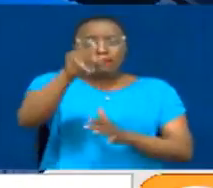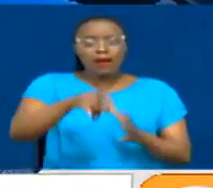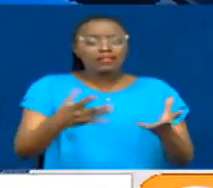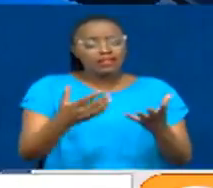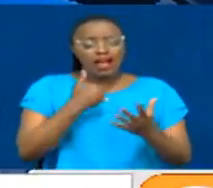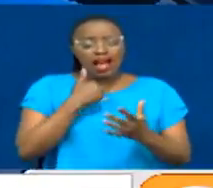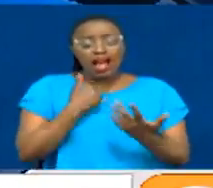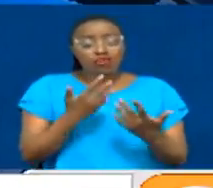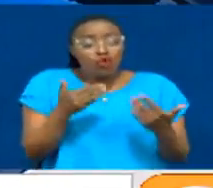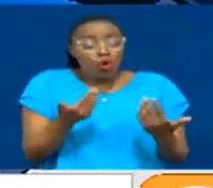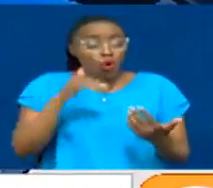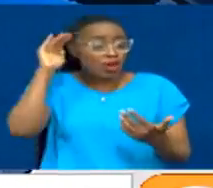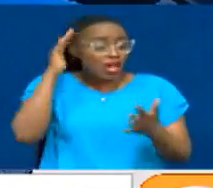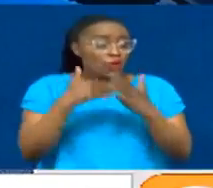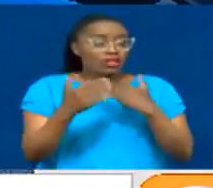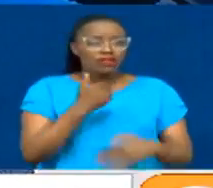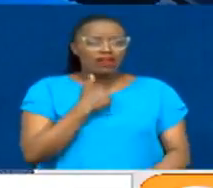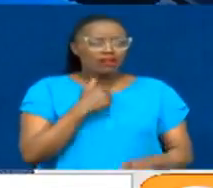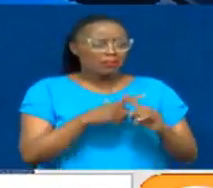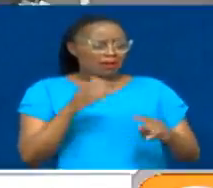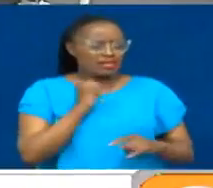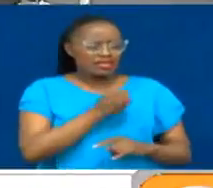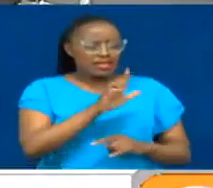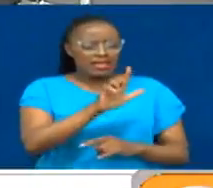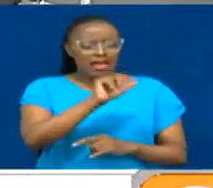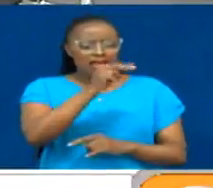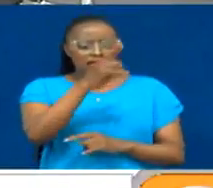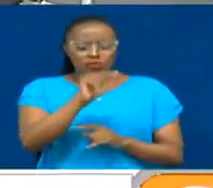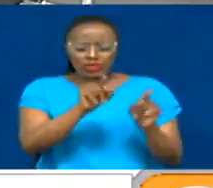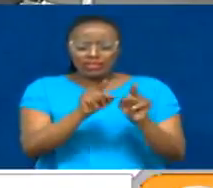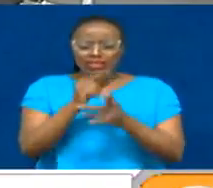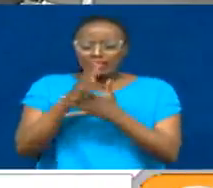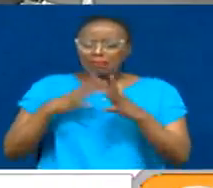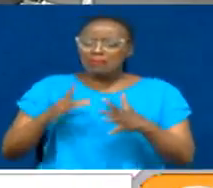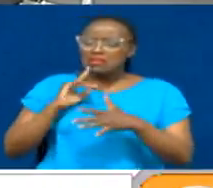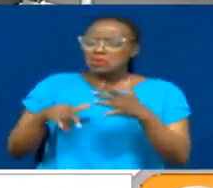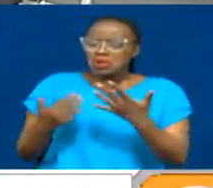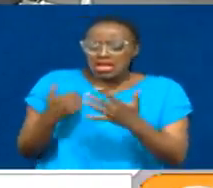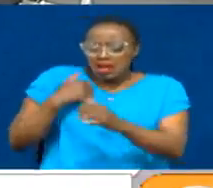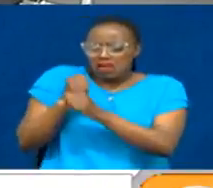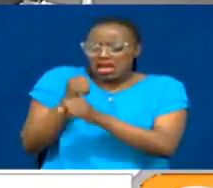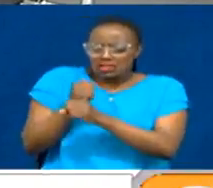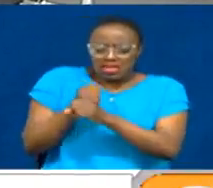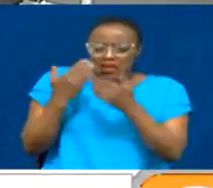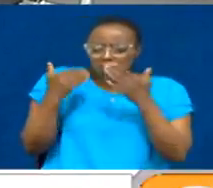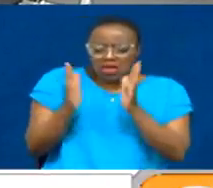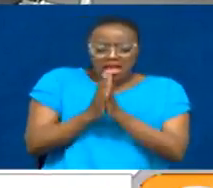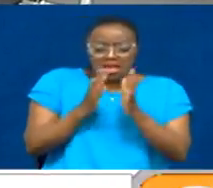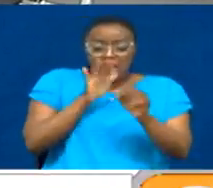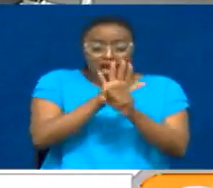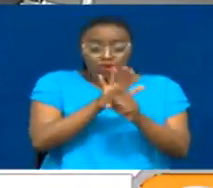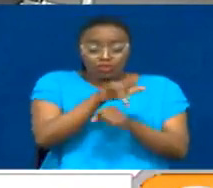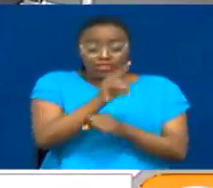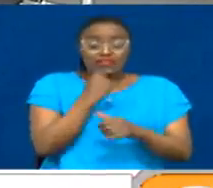to go through or hear what has happened. But even with Senator Linturi's apology, some would argue that the damage has been done. You know, a lot of what he